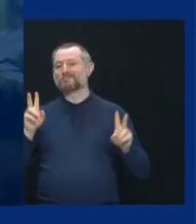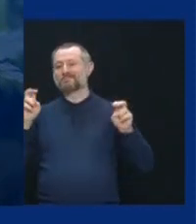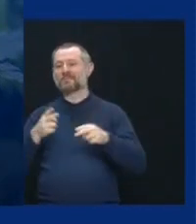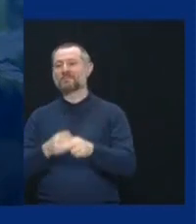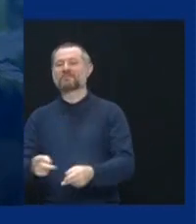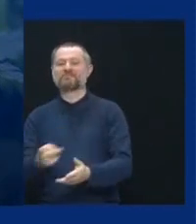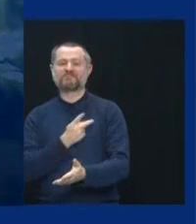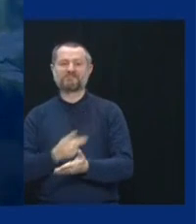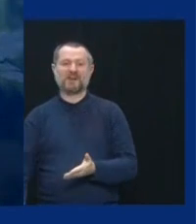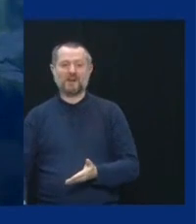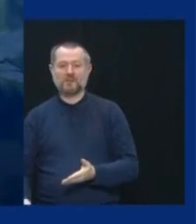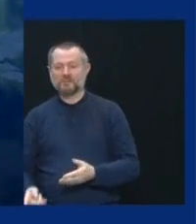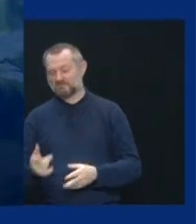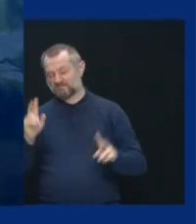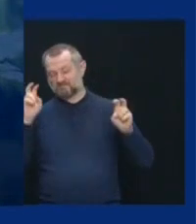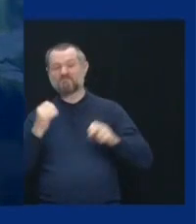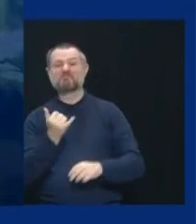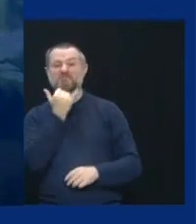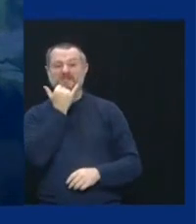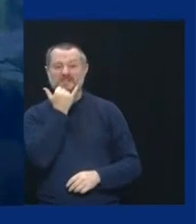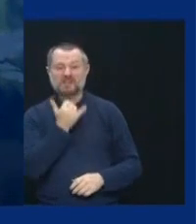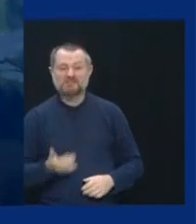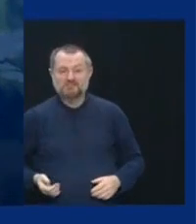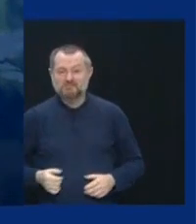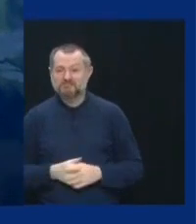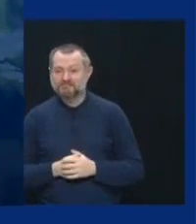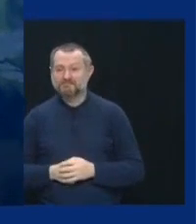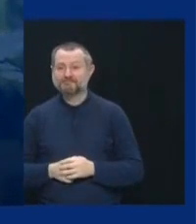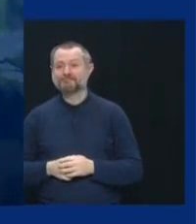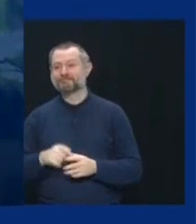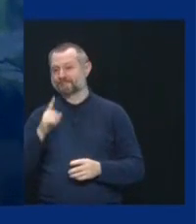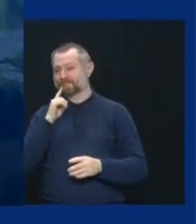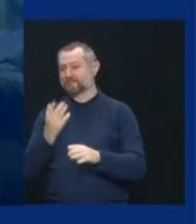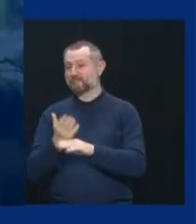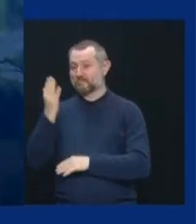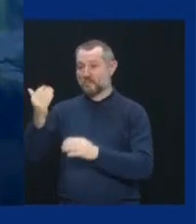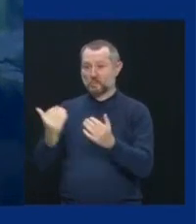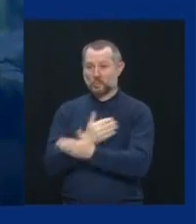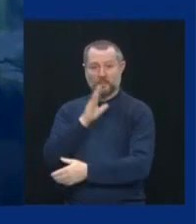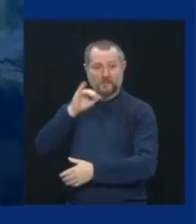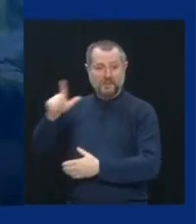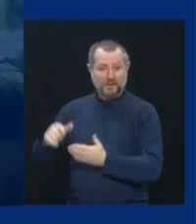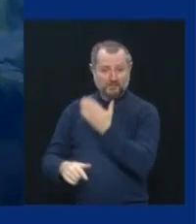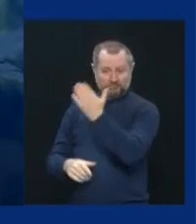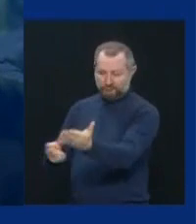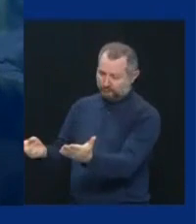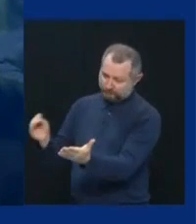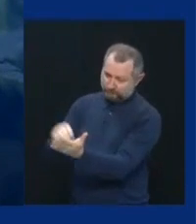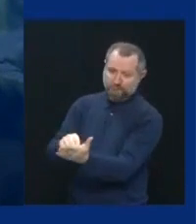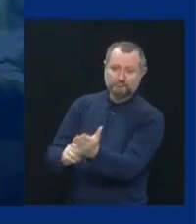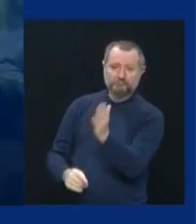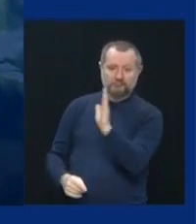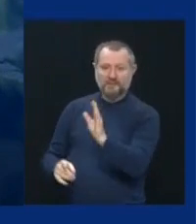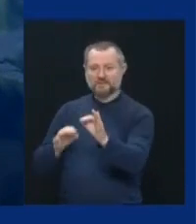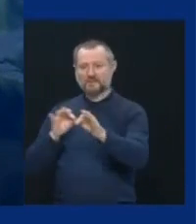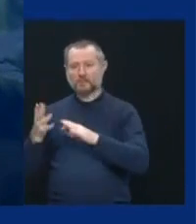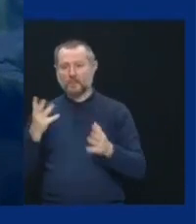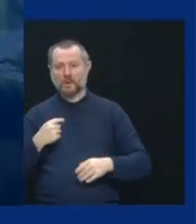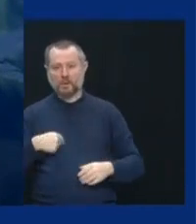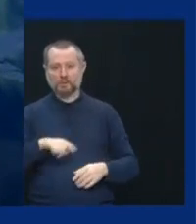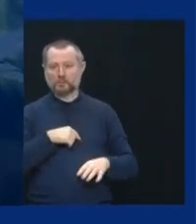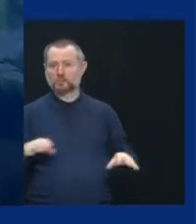that would be a mistake. So we're sending up a new bill that reflects the conversations we've had, but